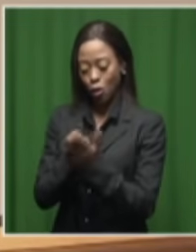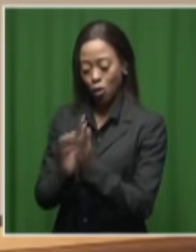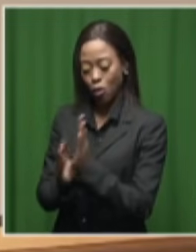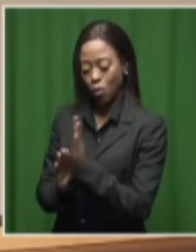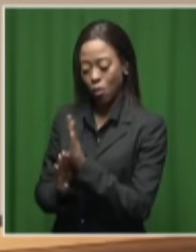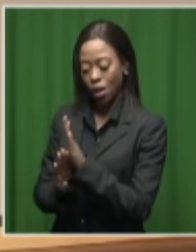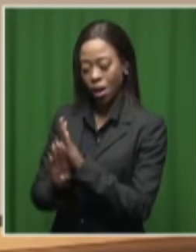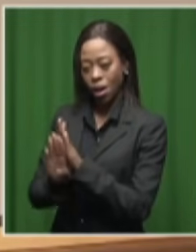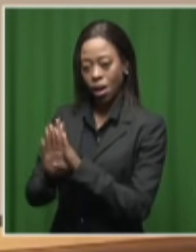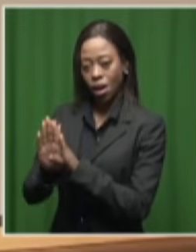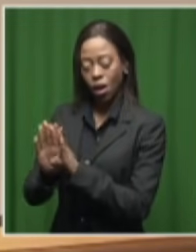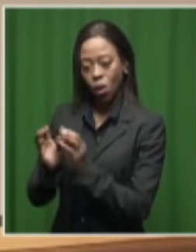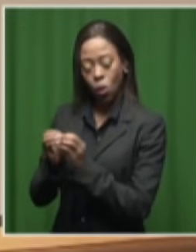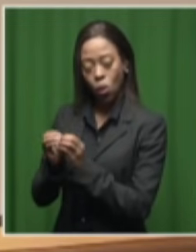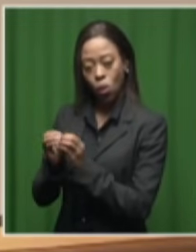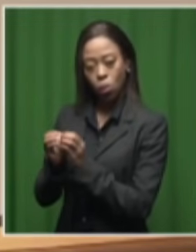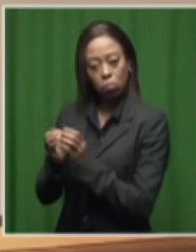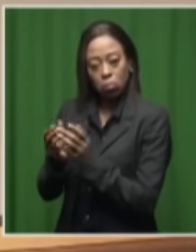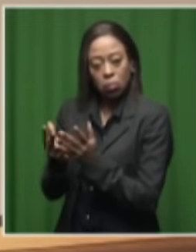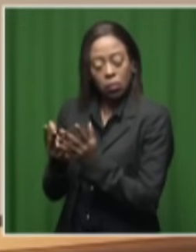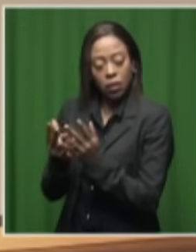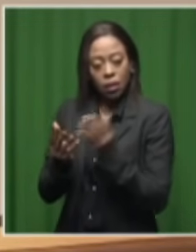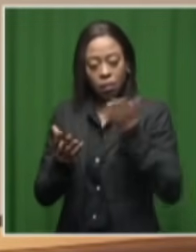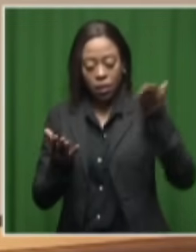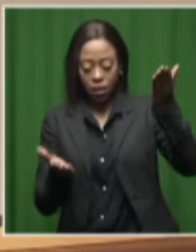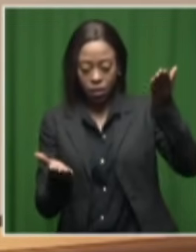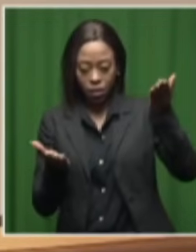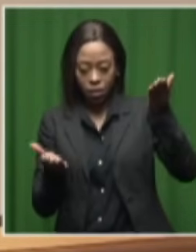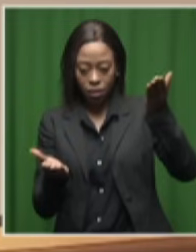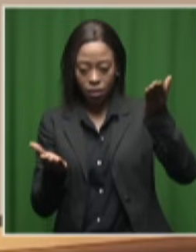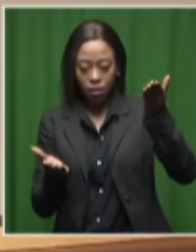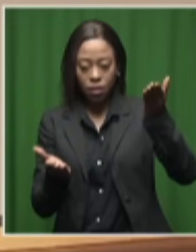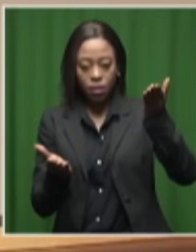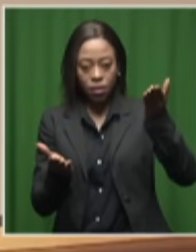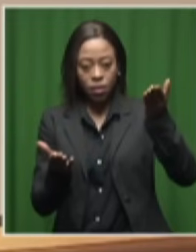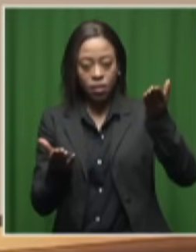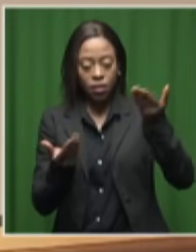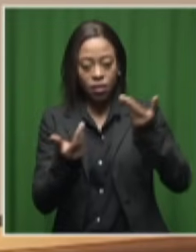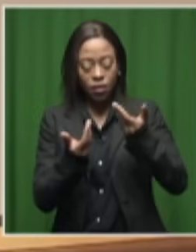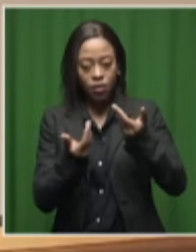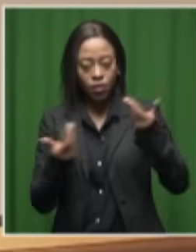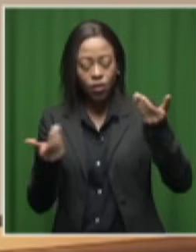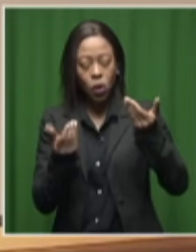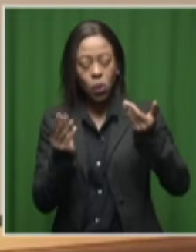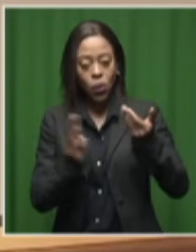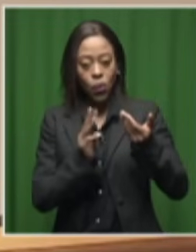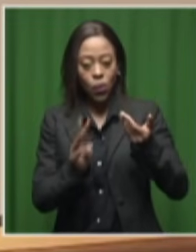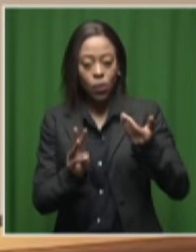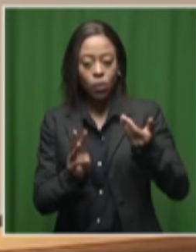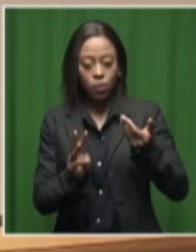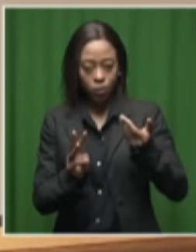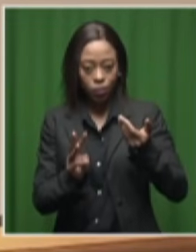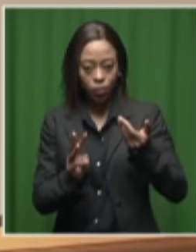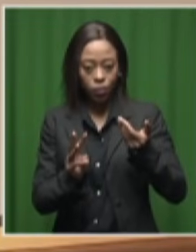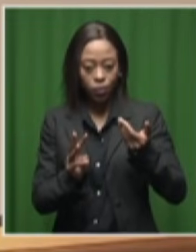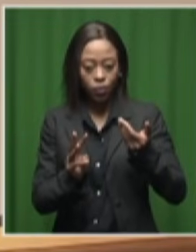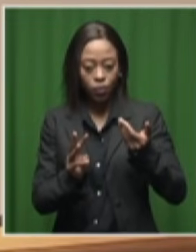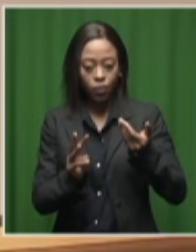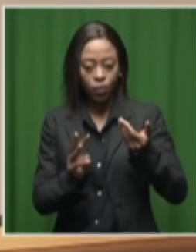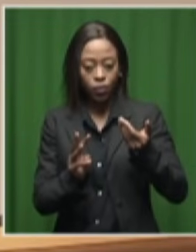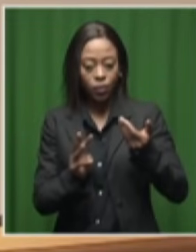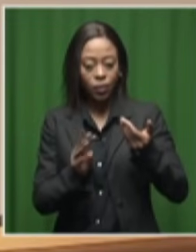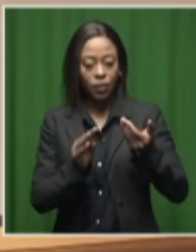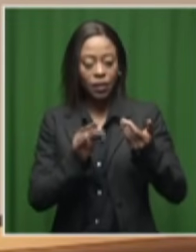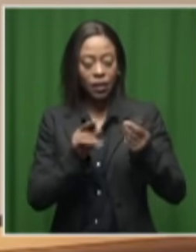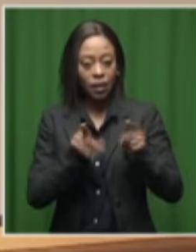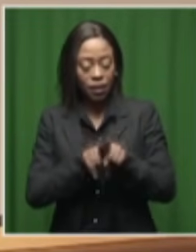that gap is widening between the economic growth and the growth of the